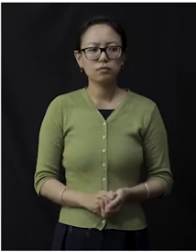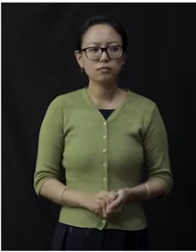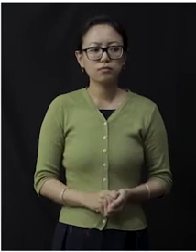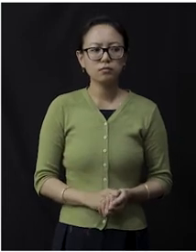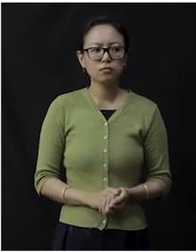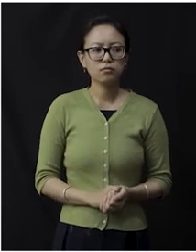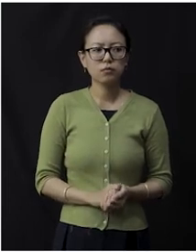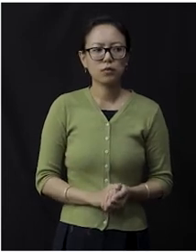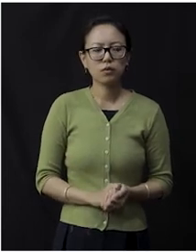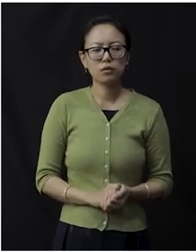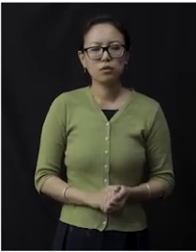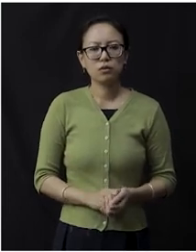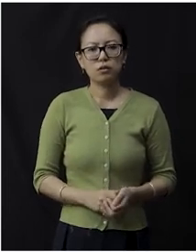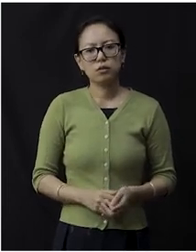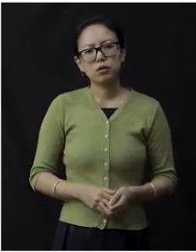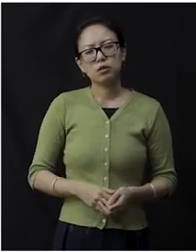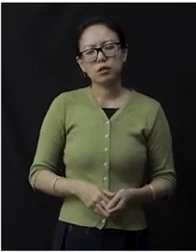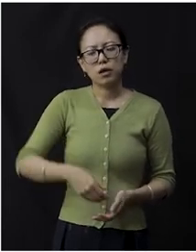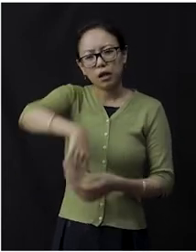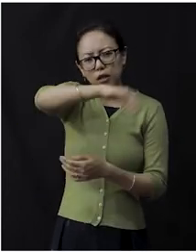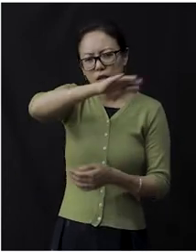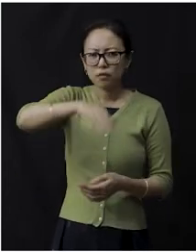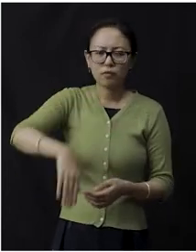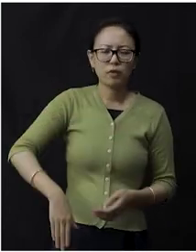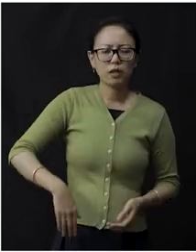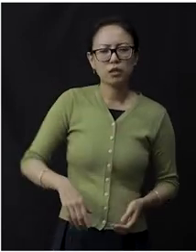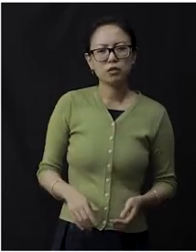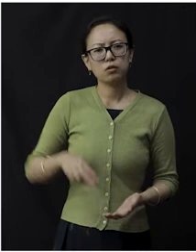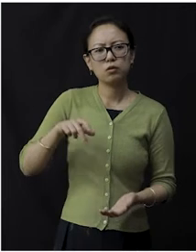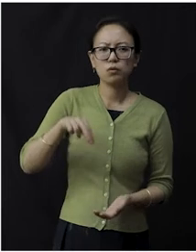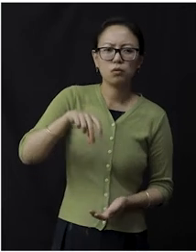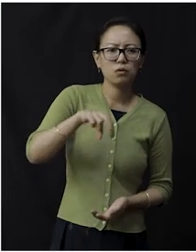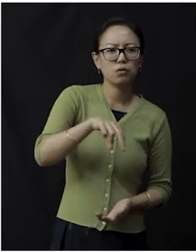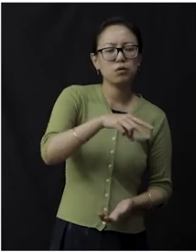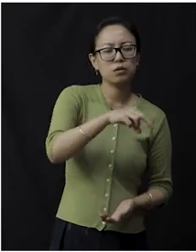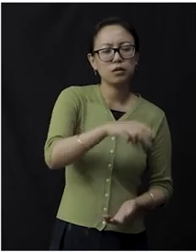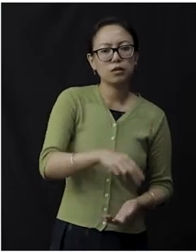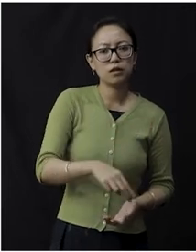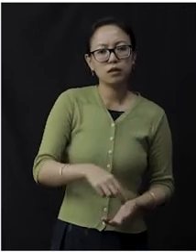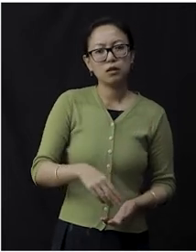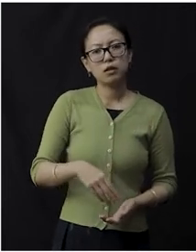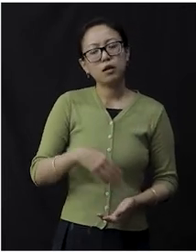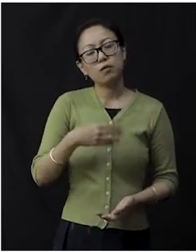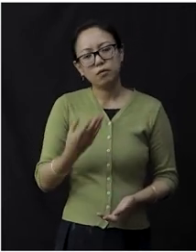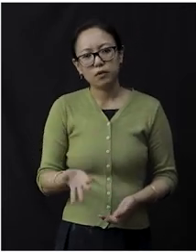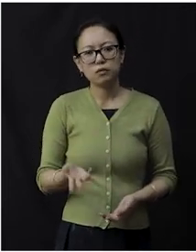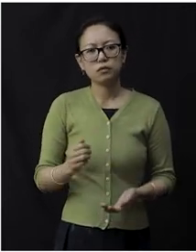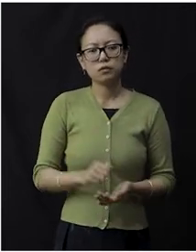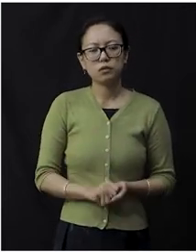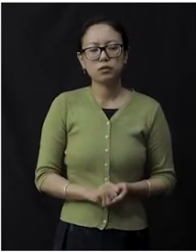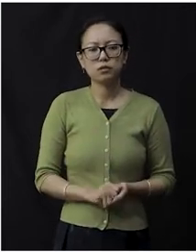has found the crocodile. And he's asking, what do you have for dinner every day? He asked him to